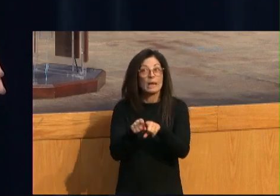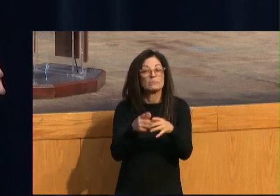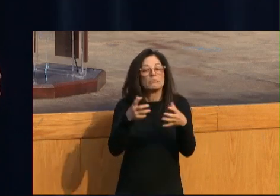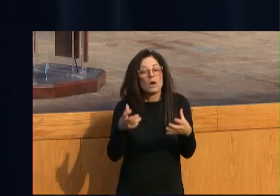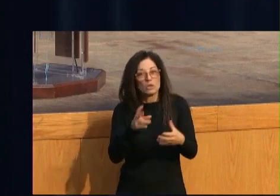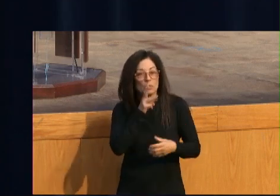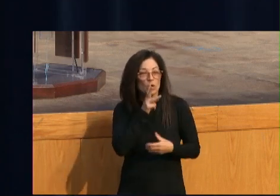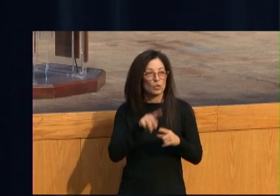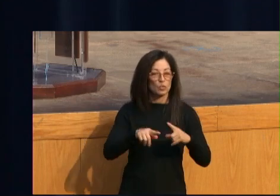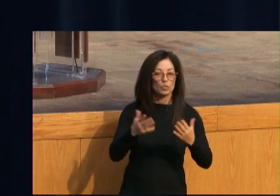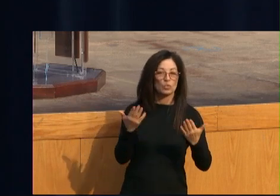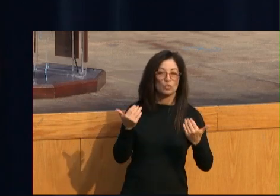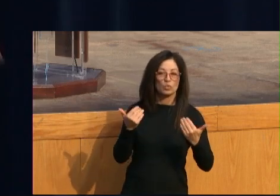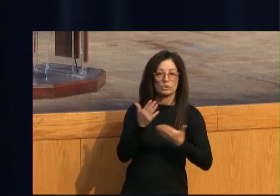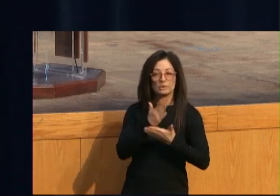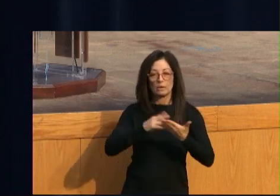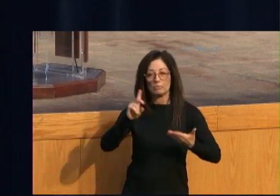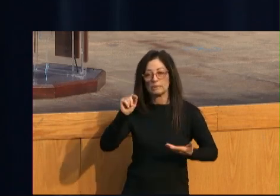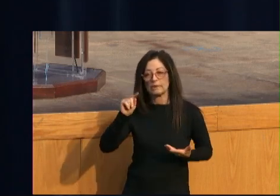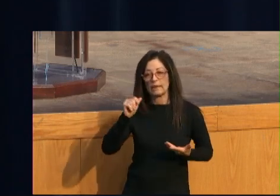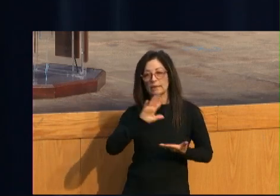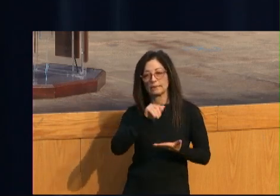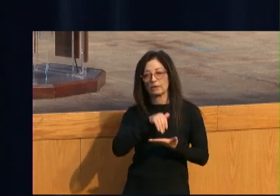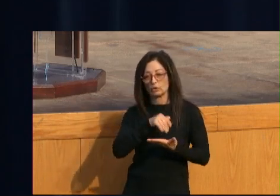to cool some of these data centers.